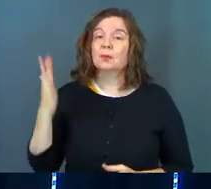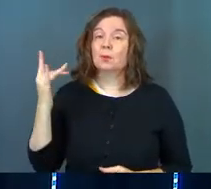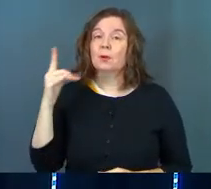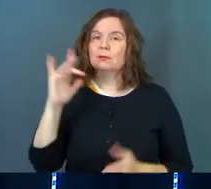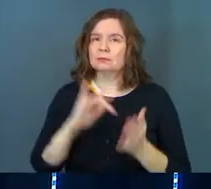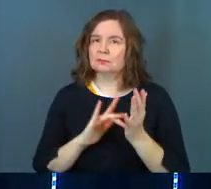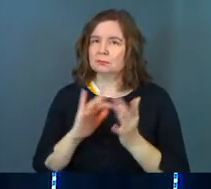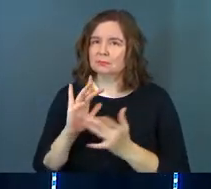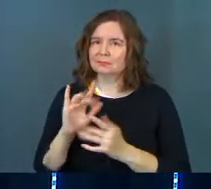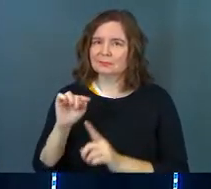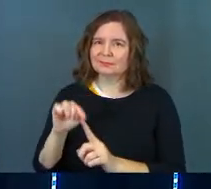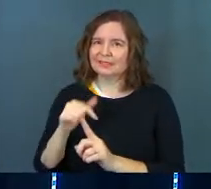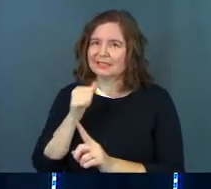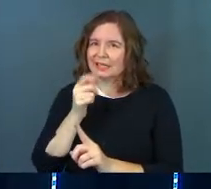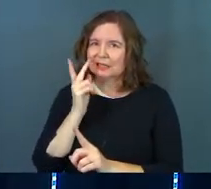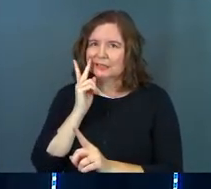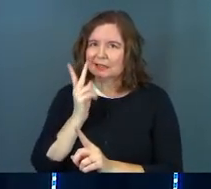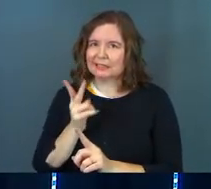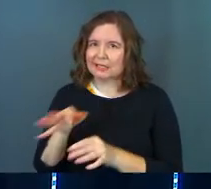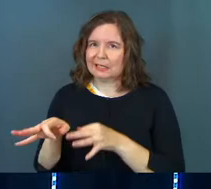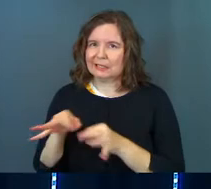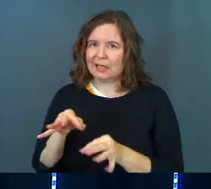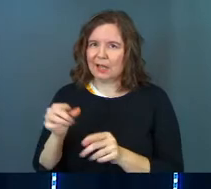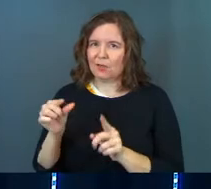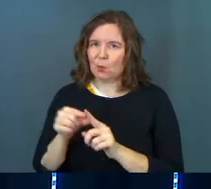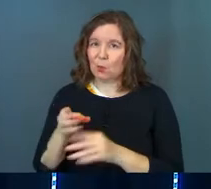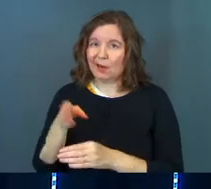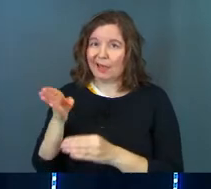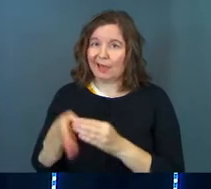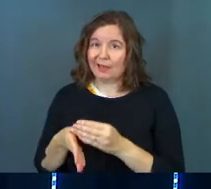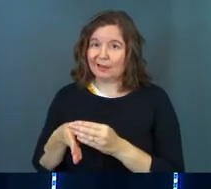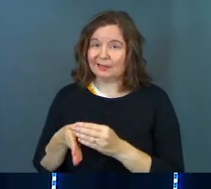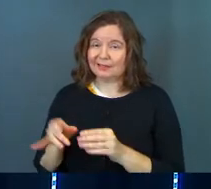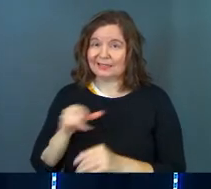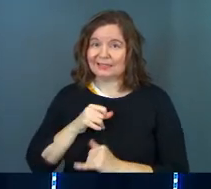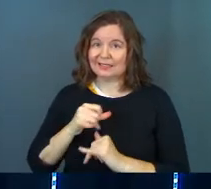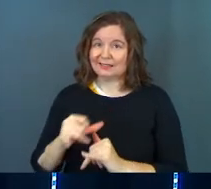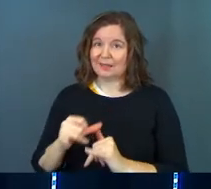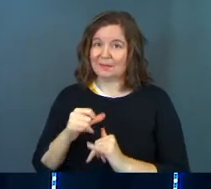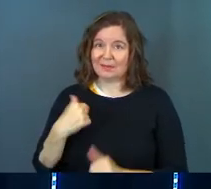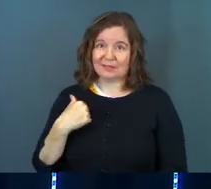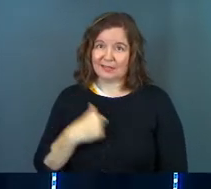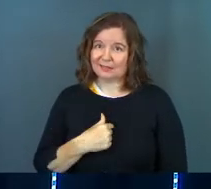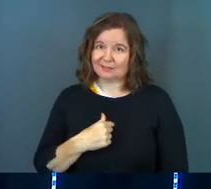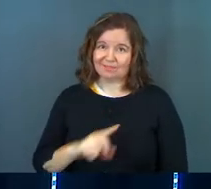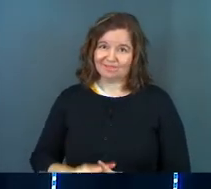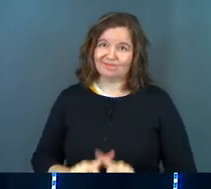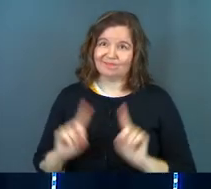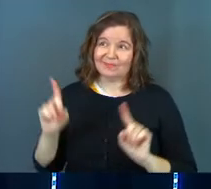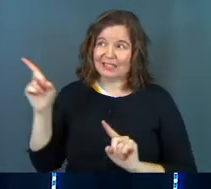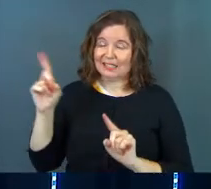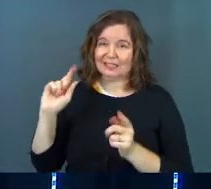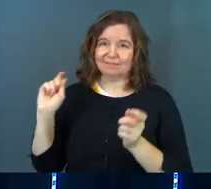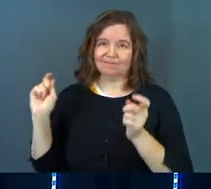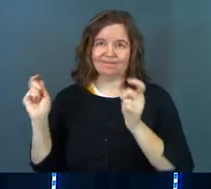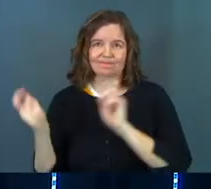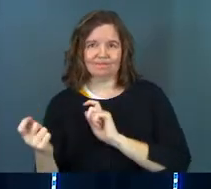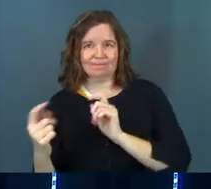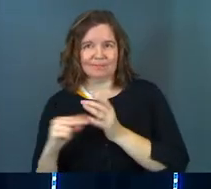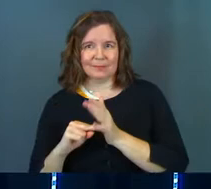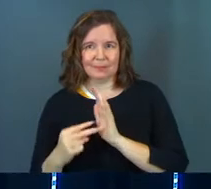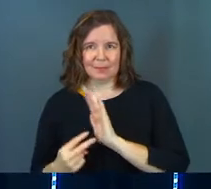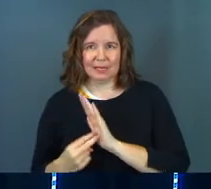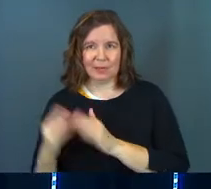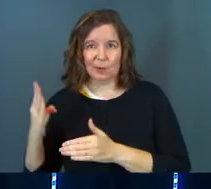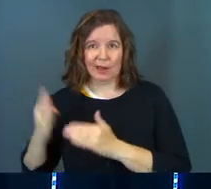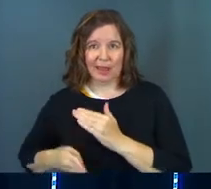Because Jesus does not see and define the word end the way that you and I do. He's redefining what